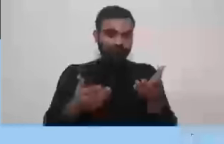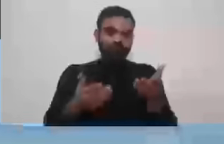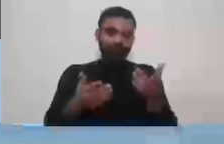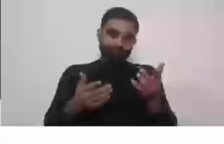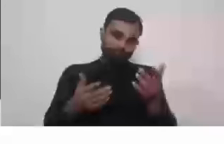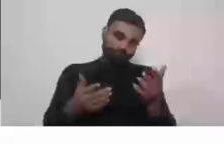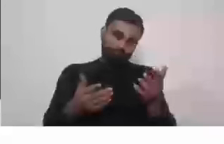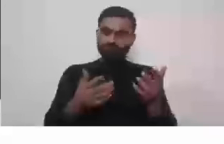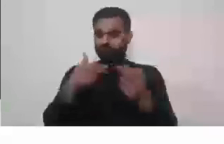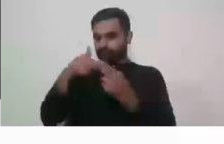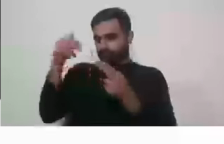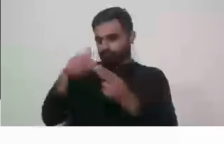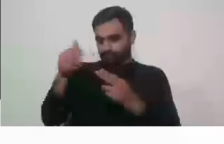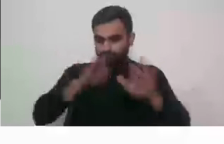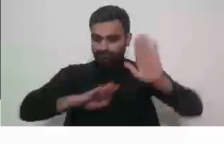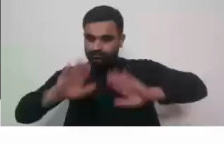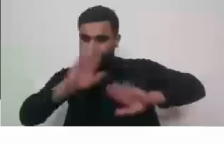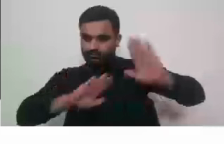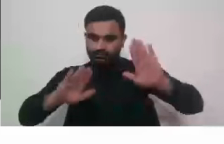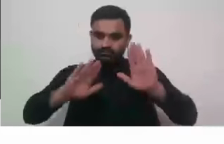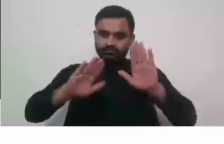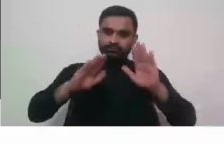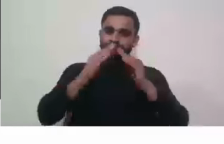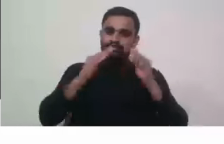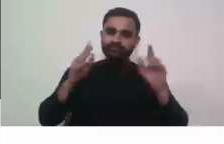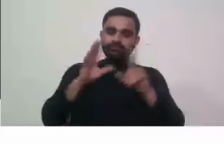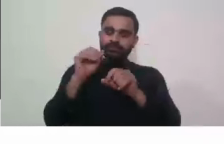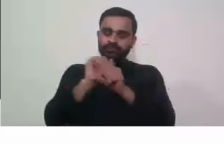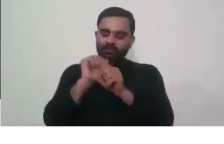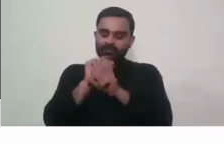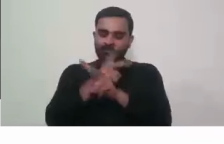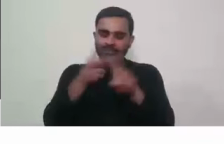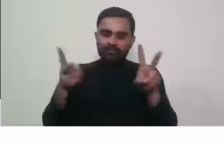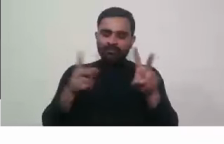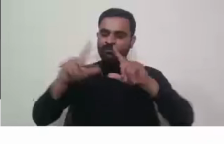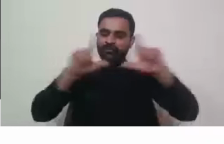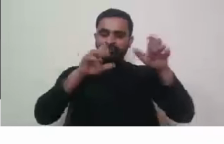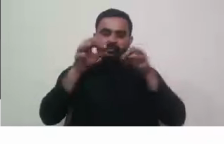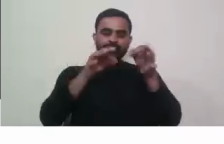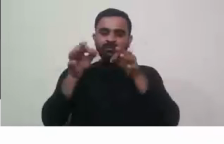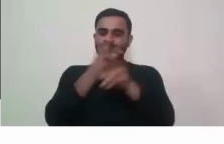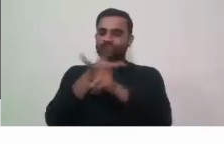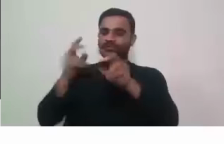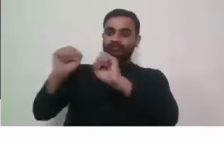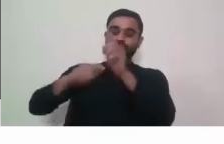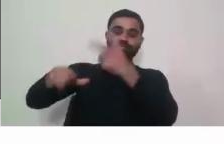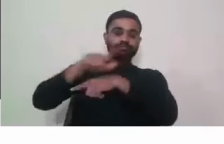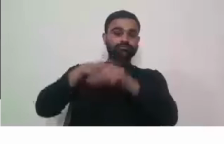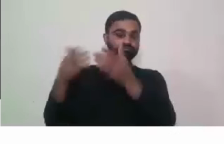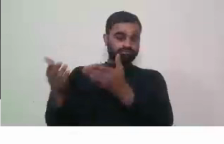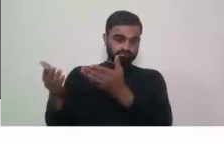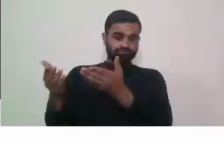are storytelling, drama, poem, bird wall, picture description in their own language.